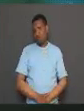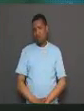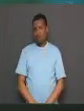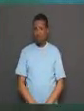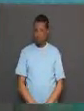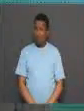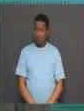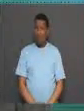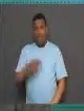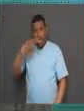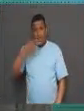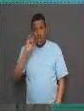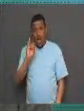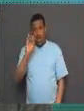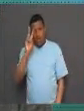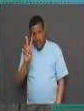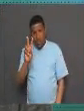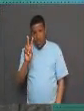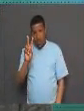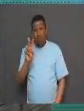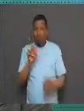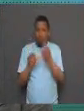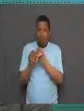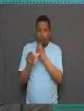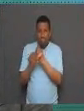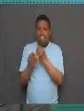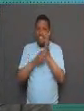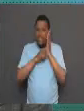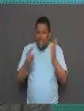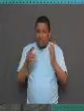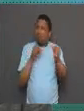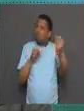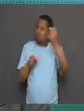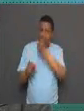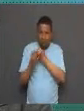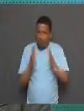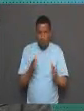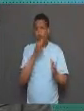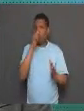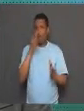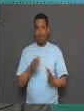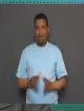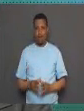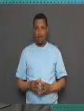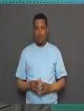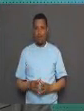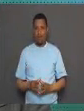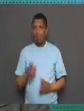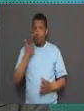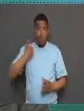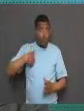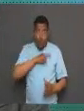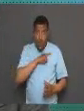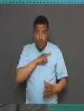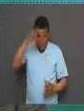28,073. The HIV/AIDS epidemic is a clear danger to Ethiopians,